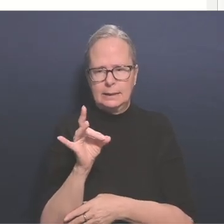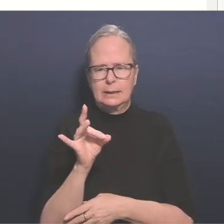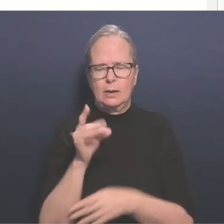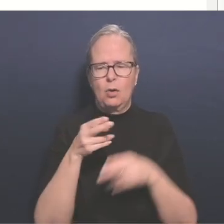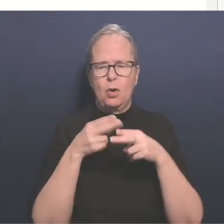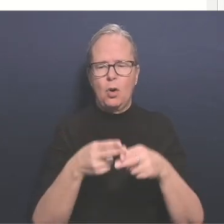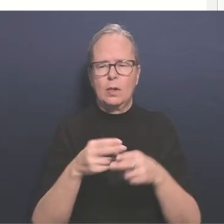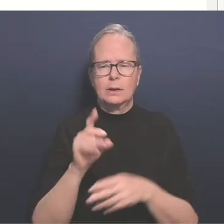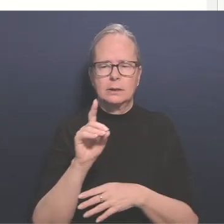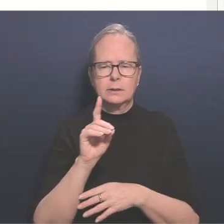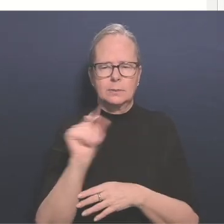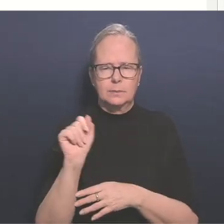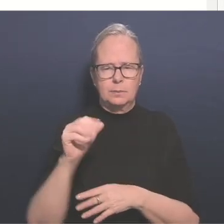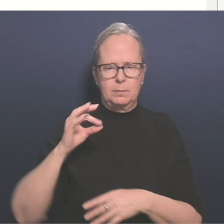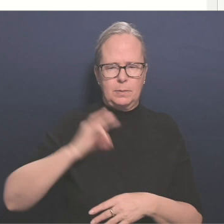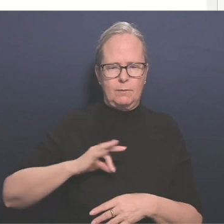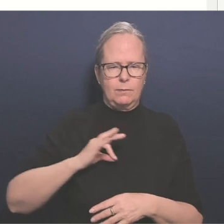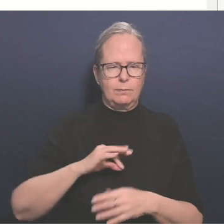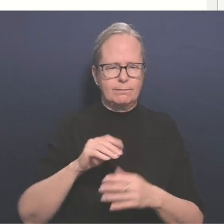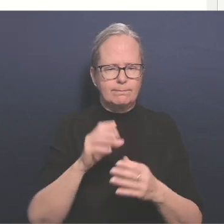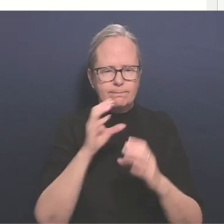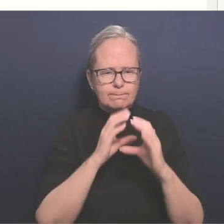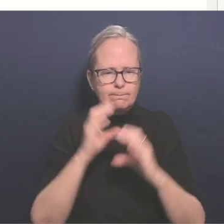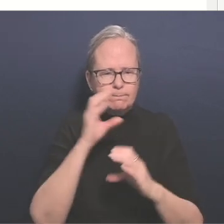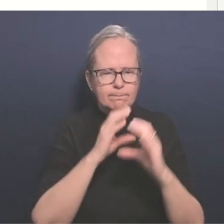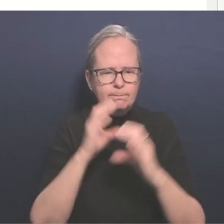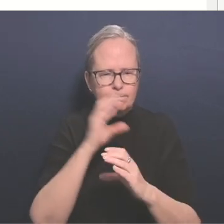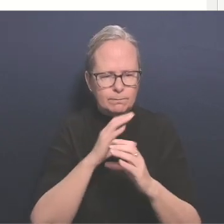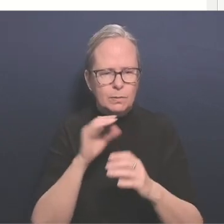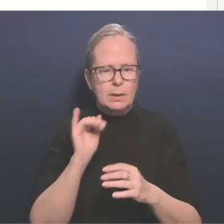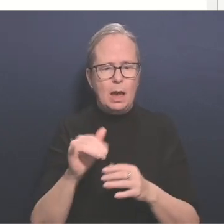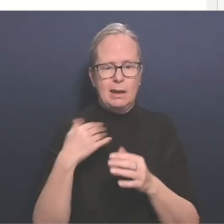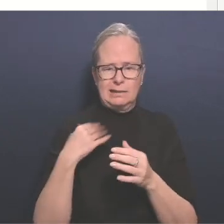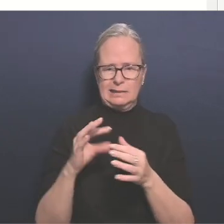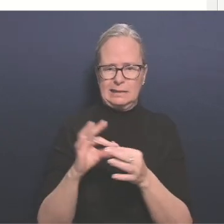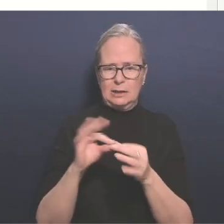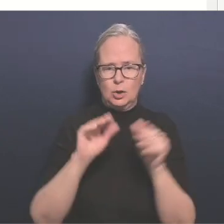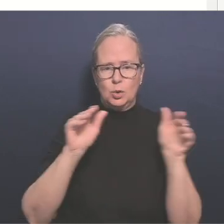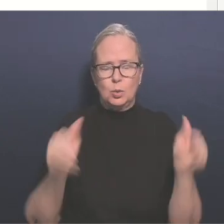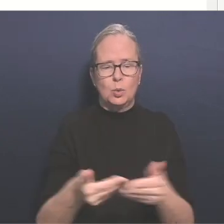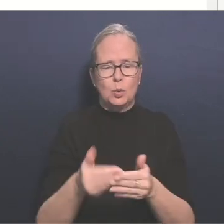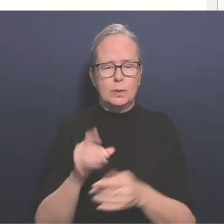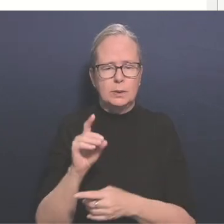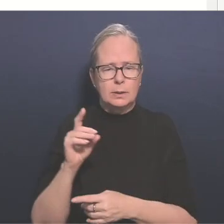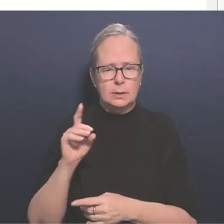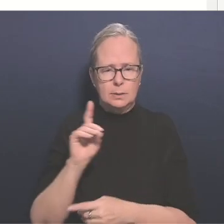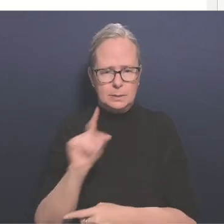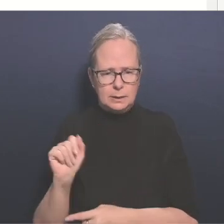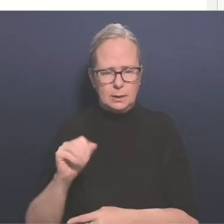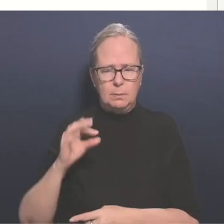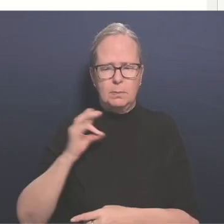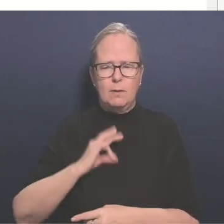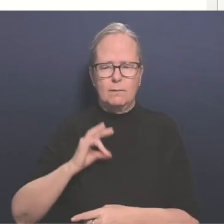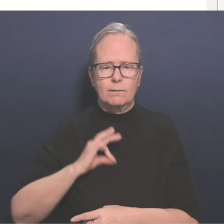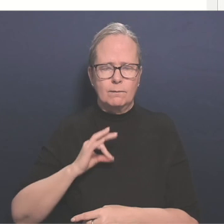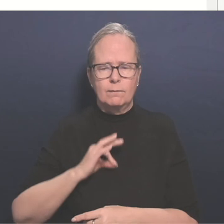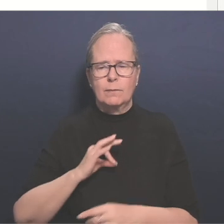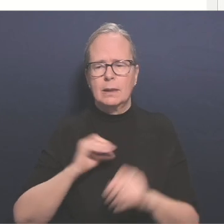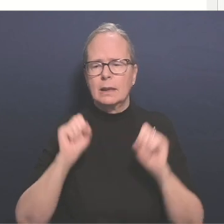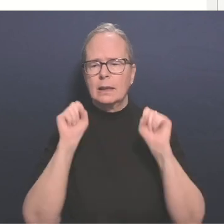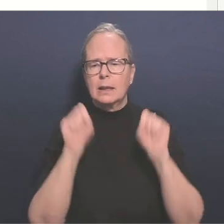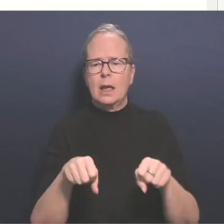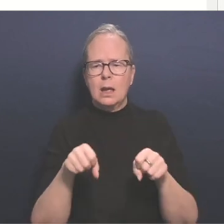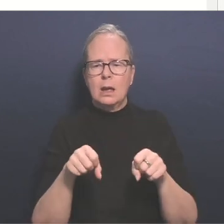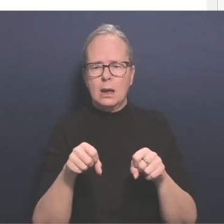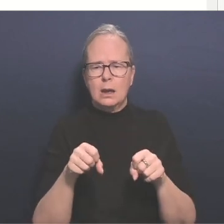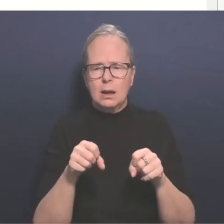Wayfinder. And here, if you go under Starting Points and you go under Disability Support, you'll see here